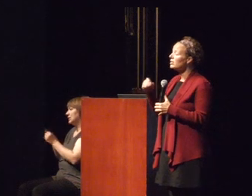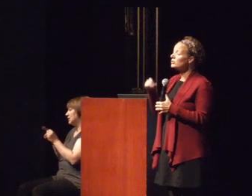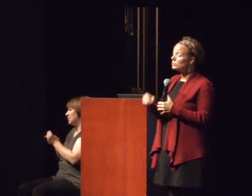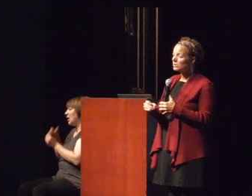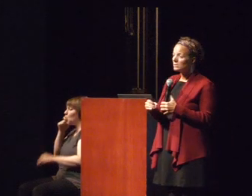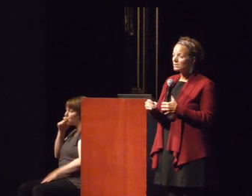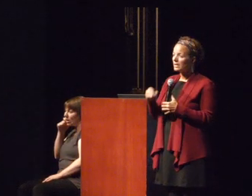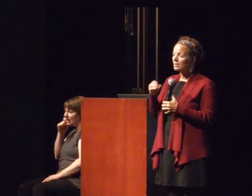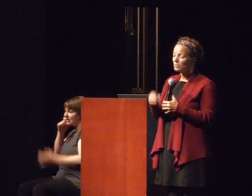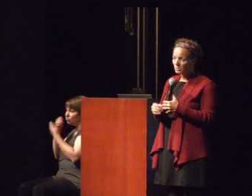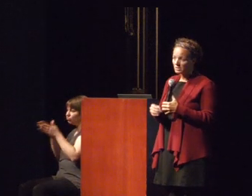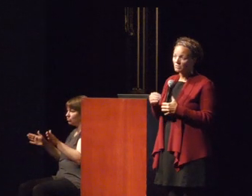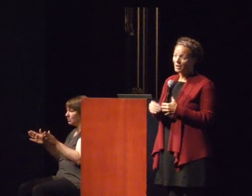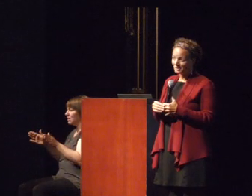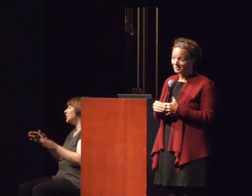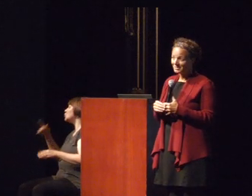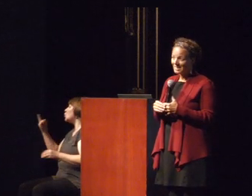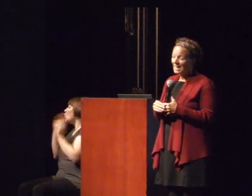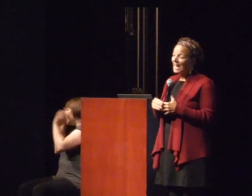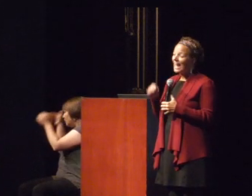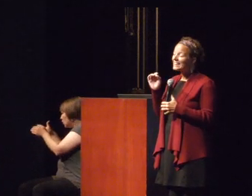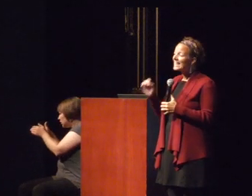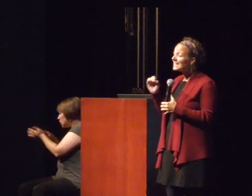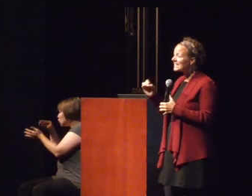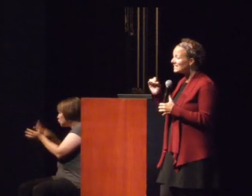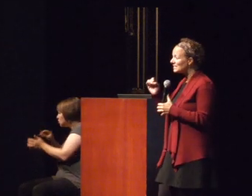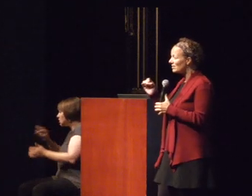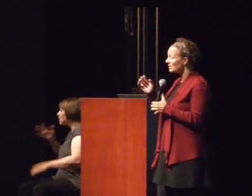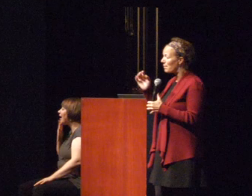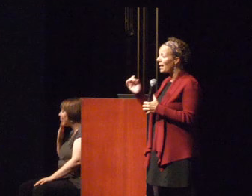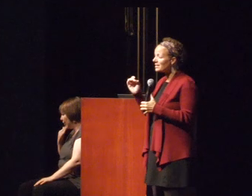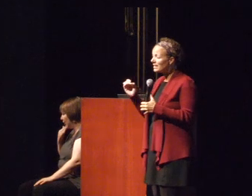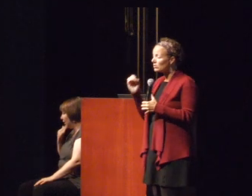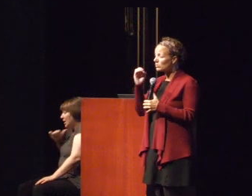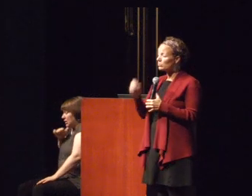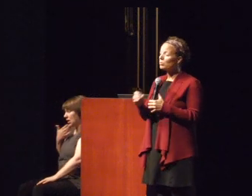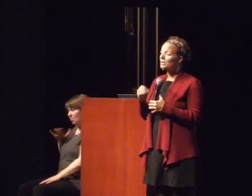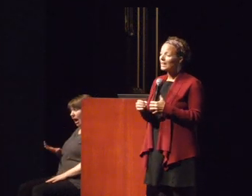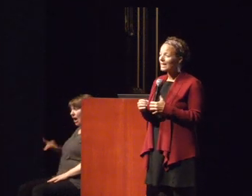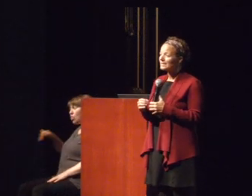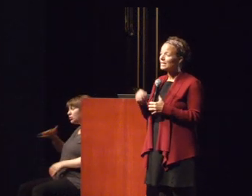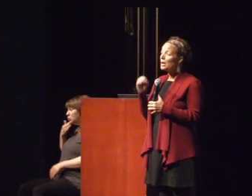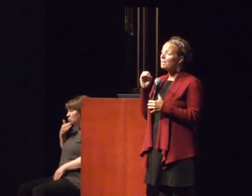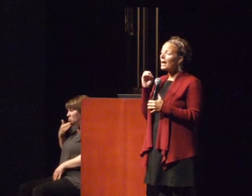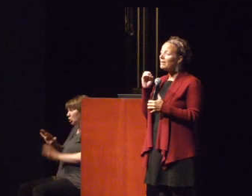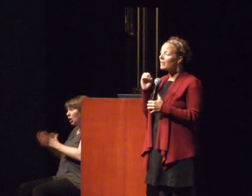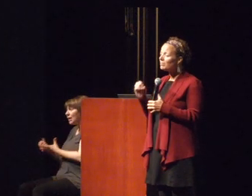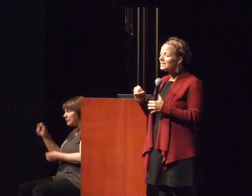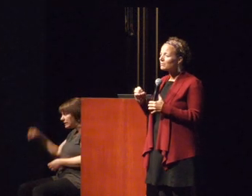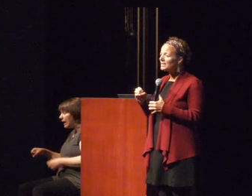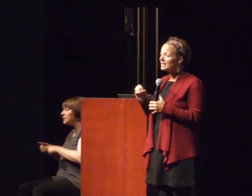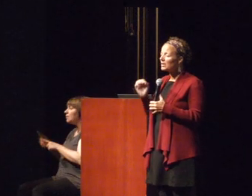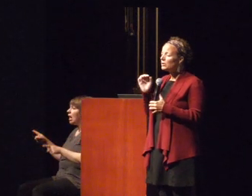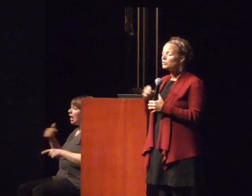on students and communities of color. And that's not necessarily a bad thing. Those are important classes, but I